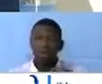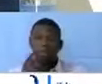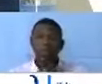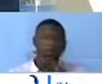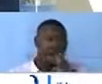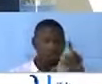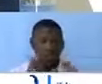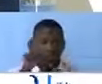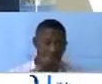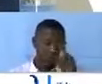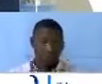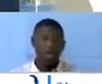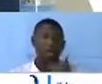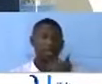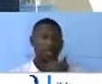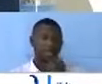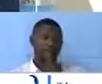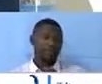questioning.